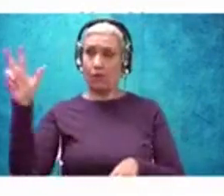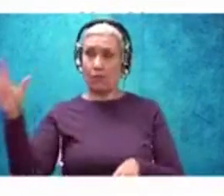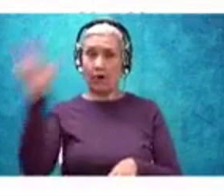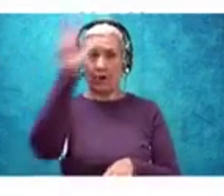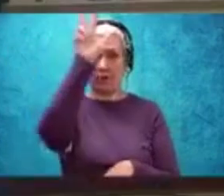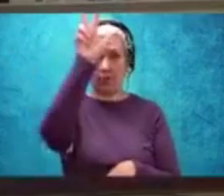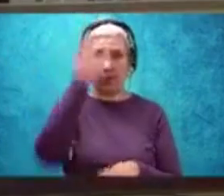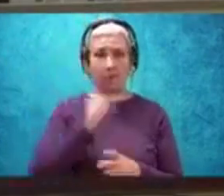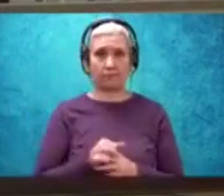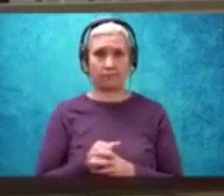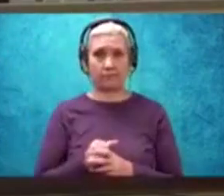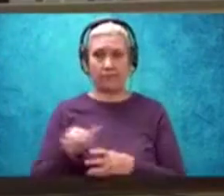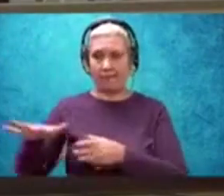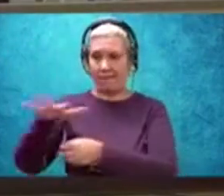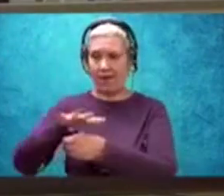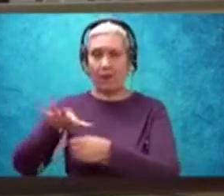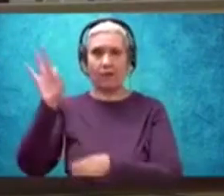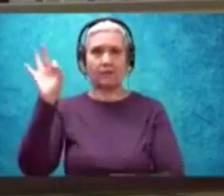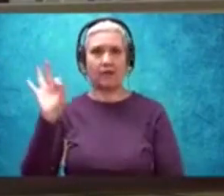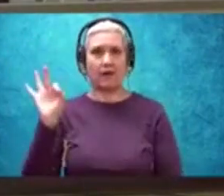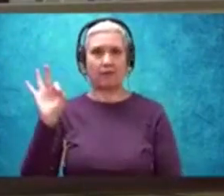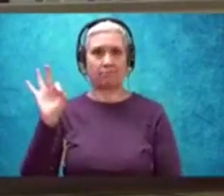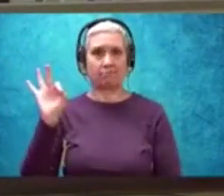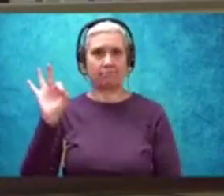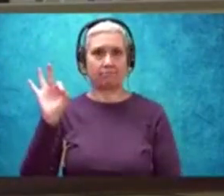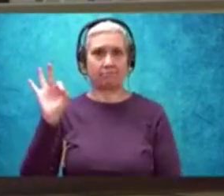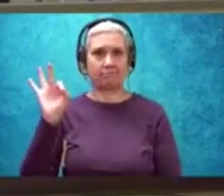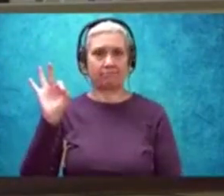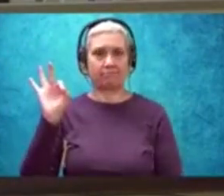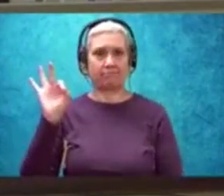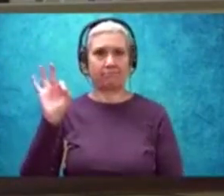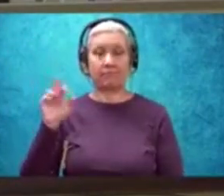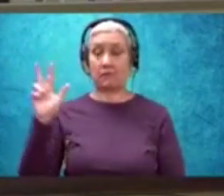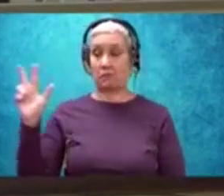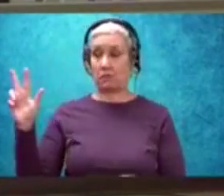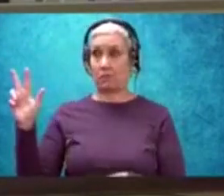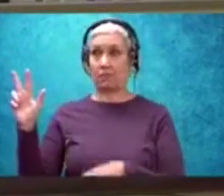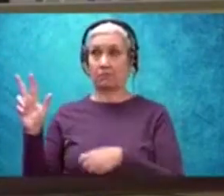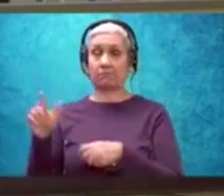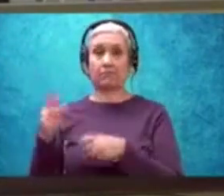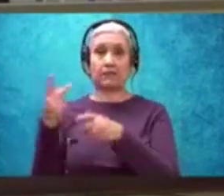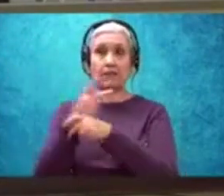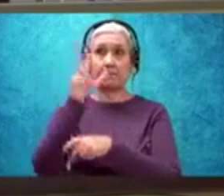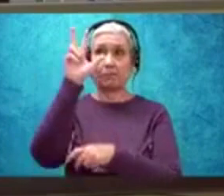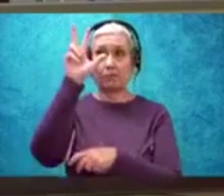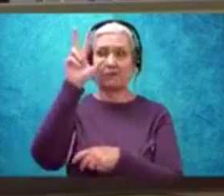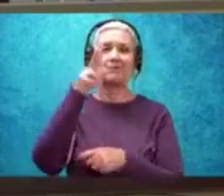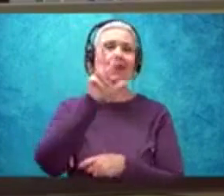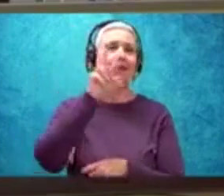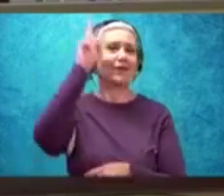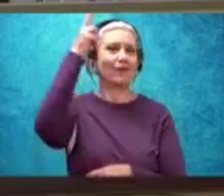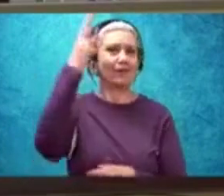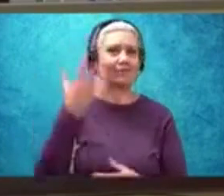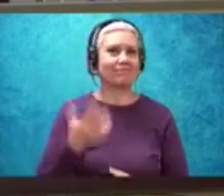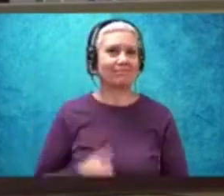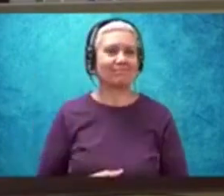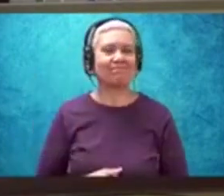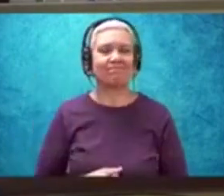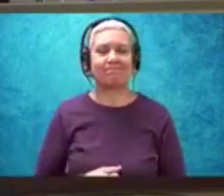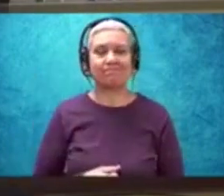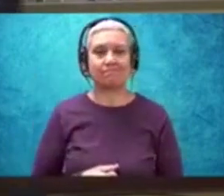is going to be 9. And when I multiply these two together, I can represent that. 3 times 3 is equal to 3 squared. Same thing if I had a